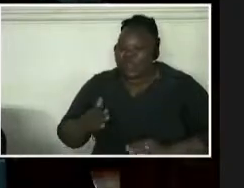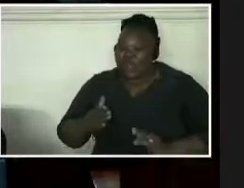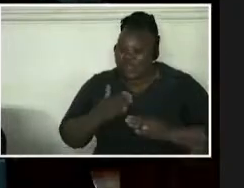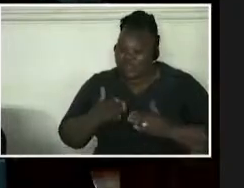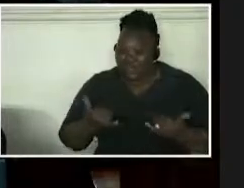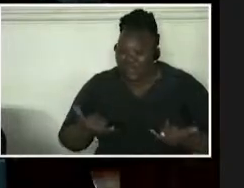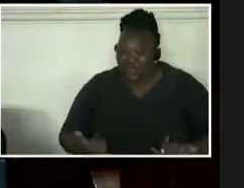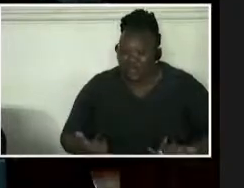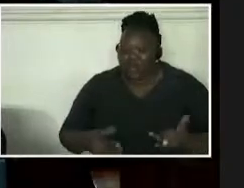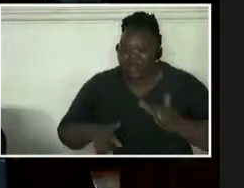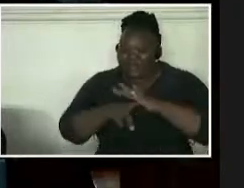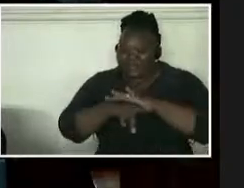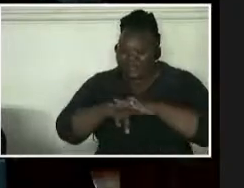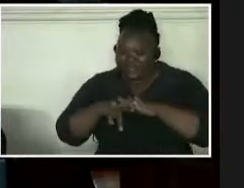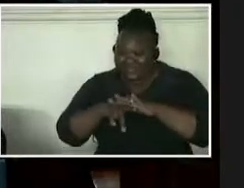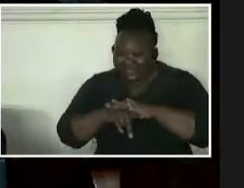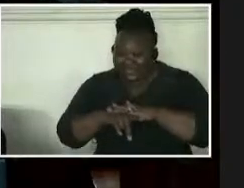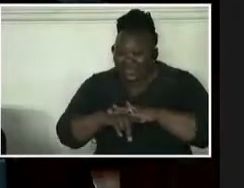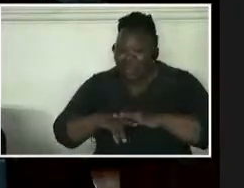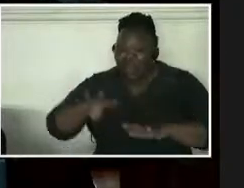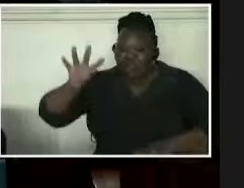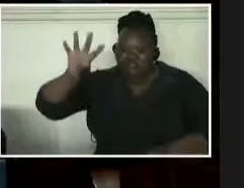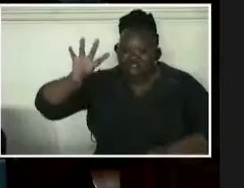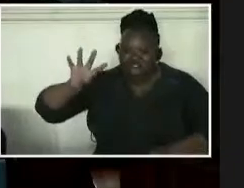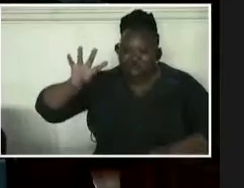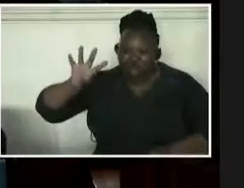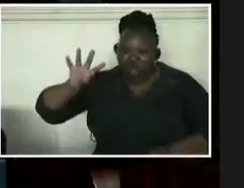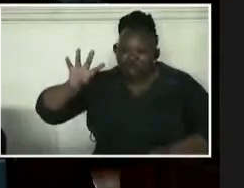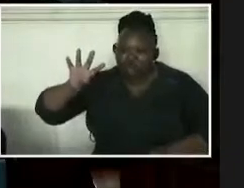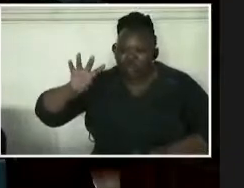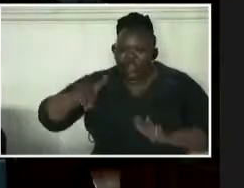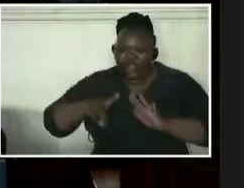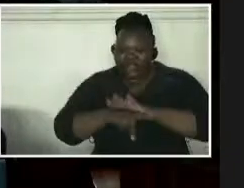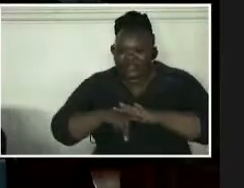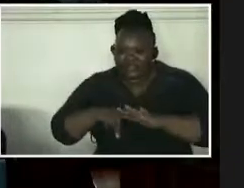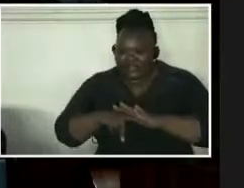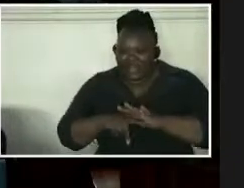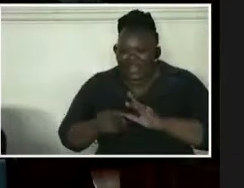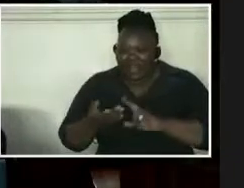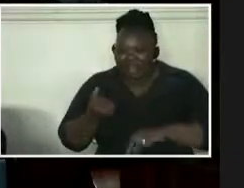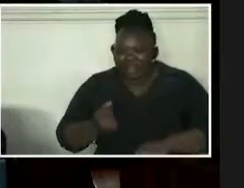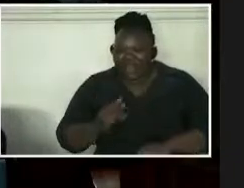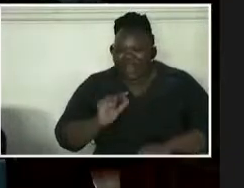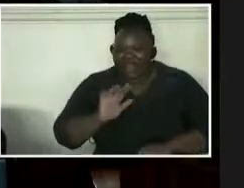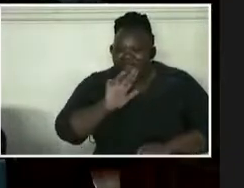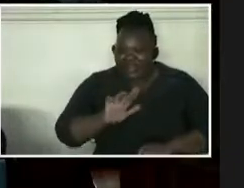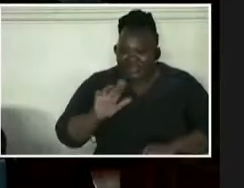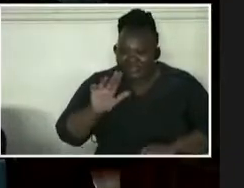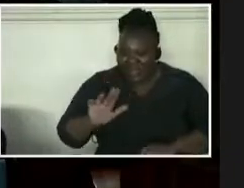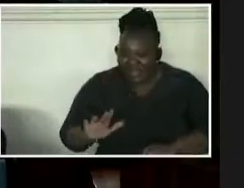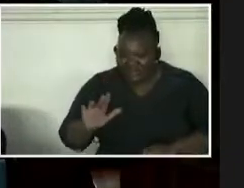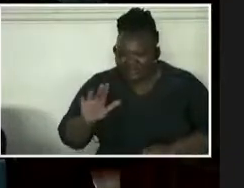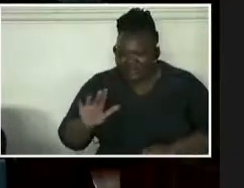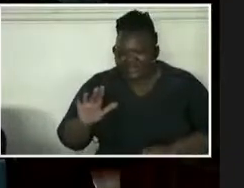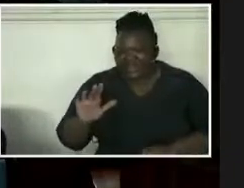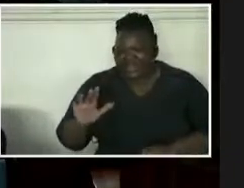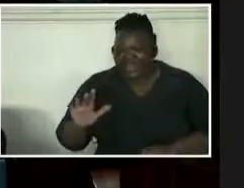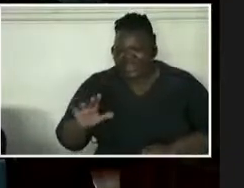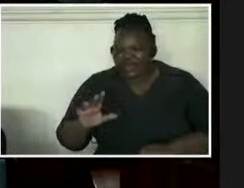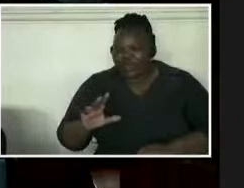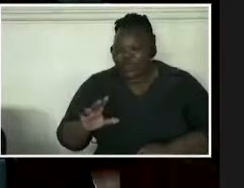our districts only so far only four of our districts have achieved the 1990 targets for hiv